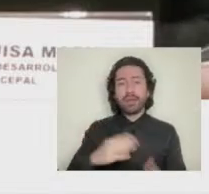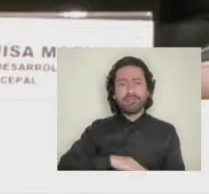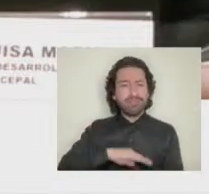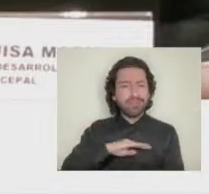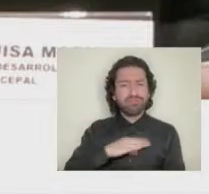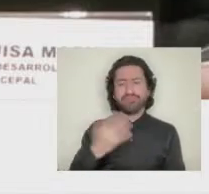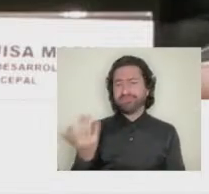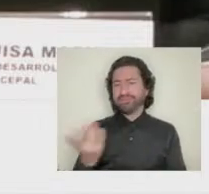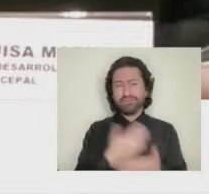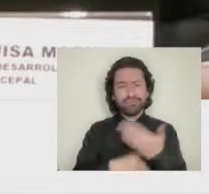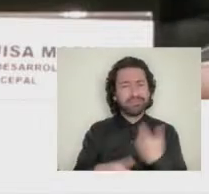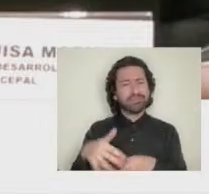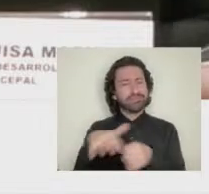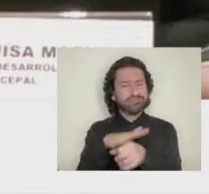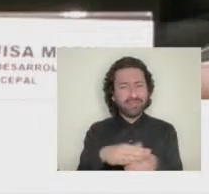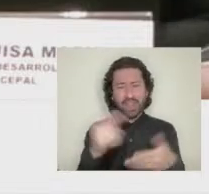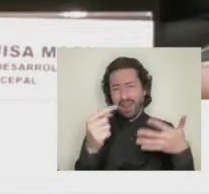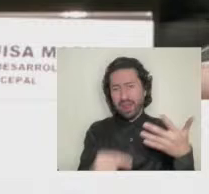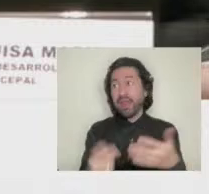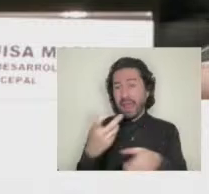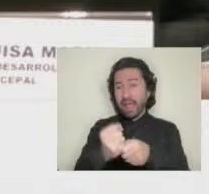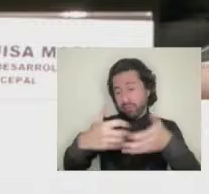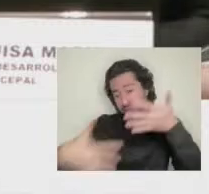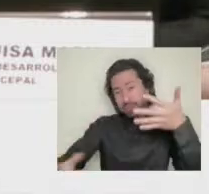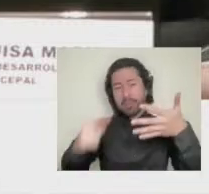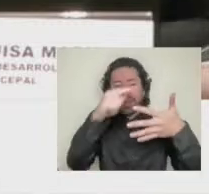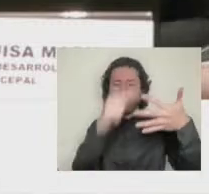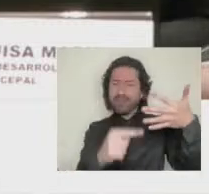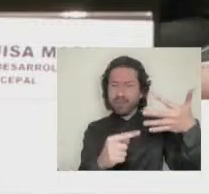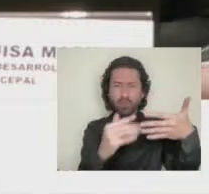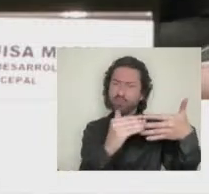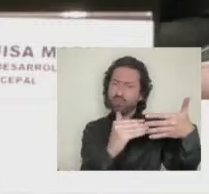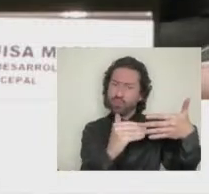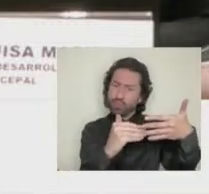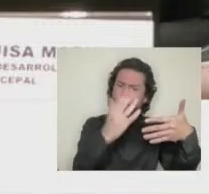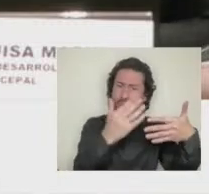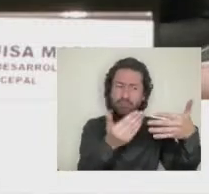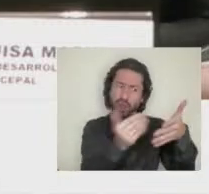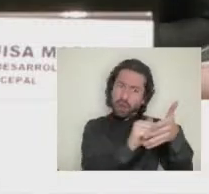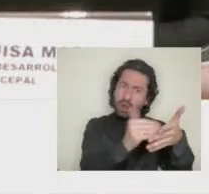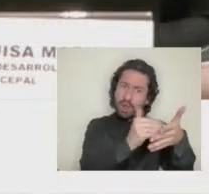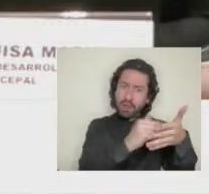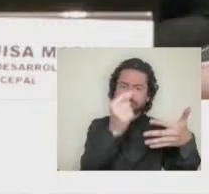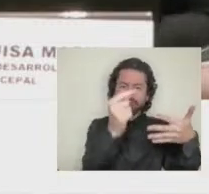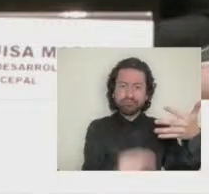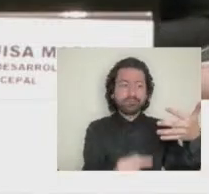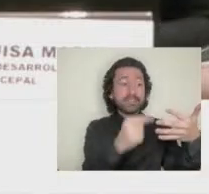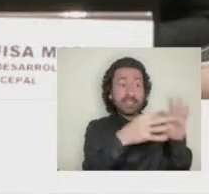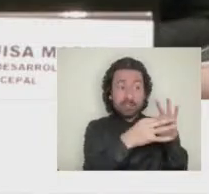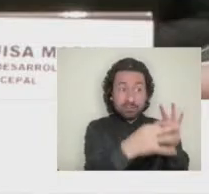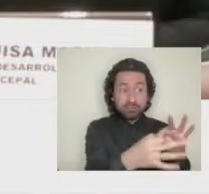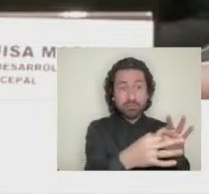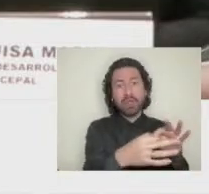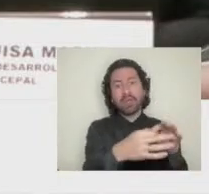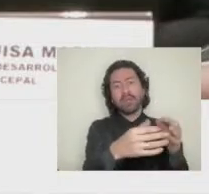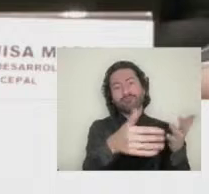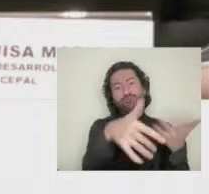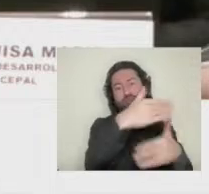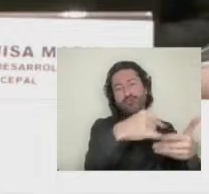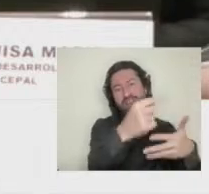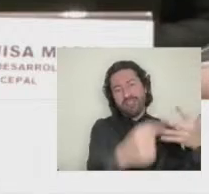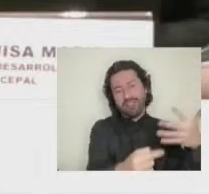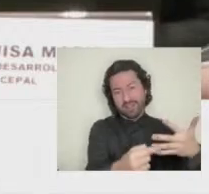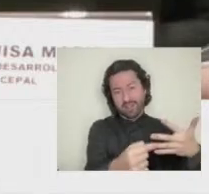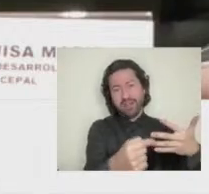inequality matrix, are related to socioeconomic level, ethnic, racial condition, gender, life cycle,